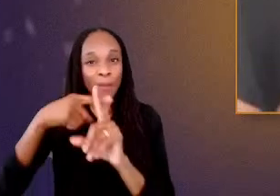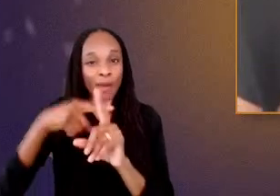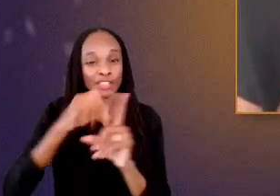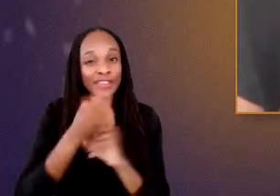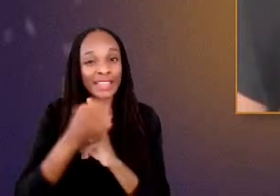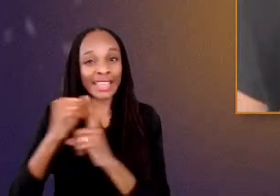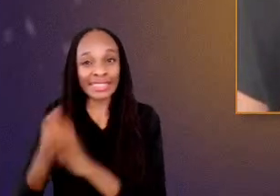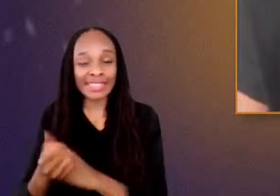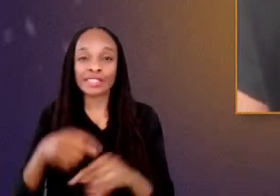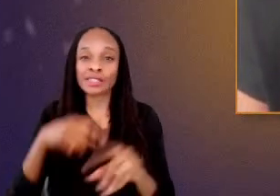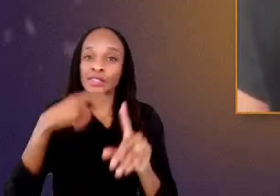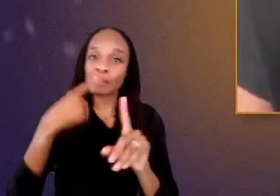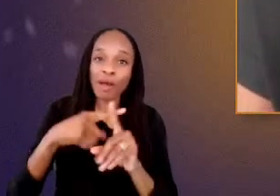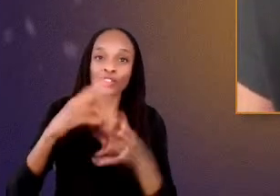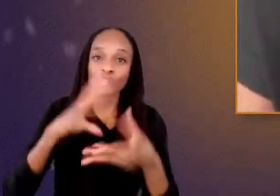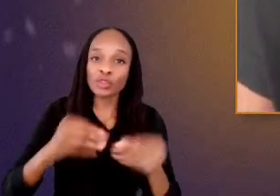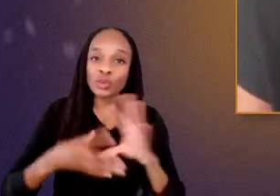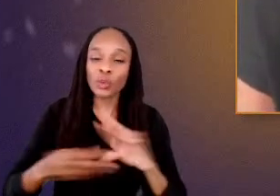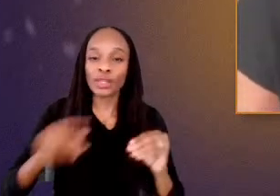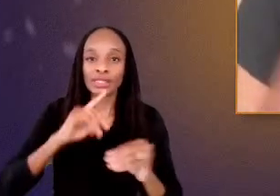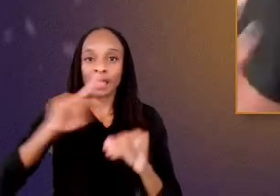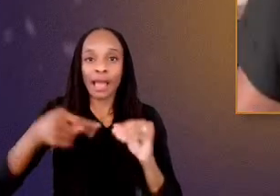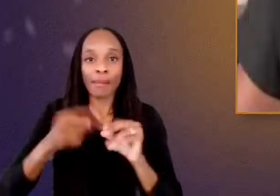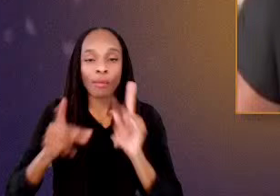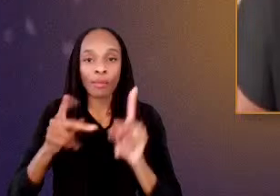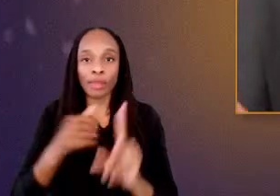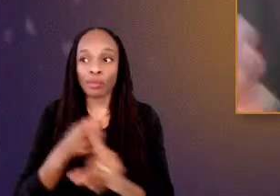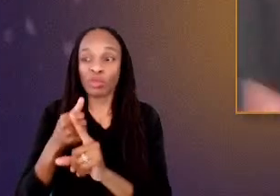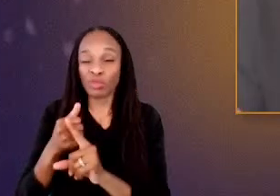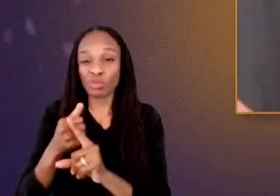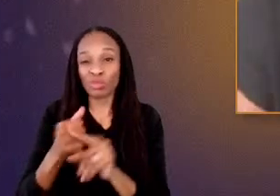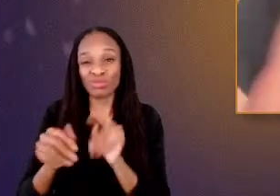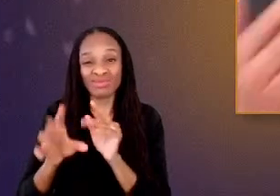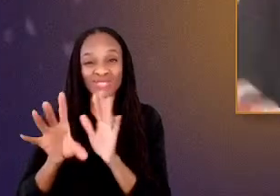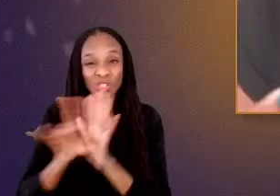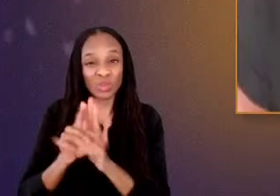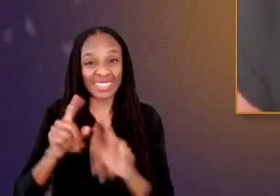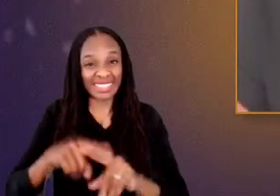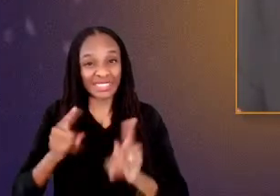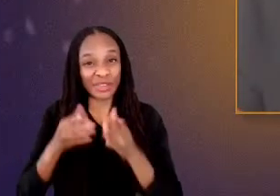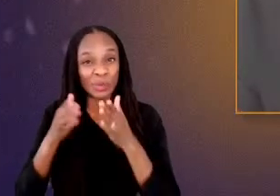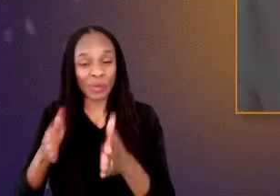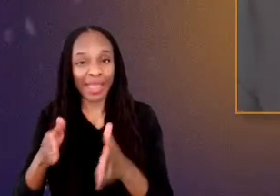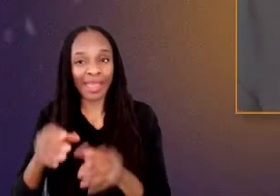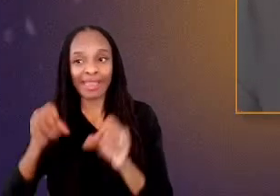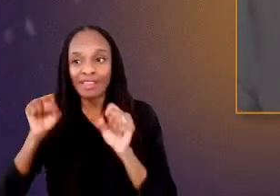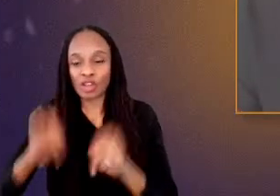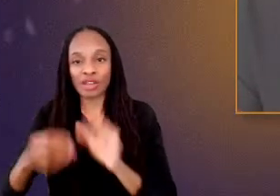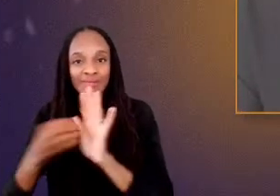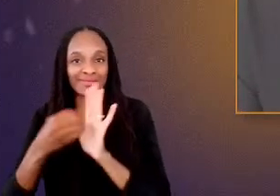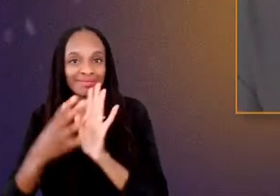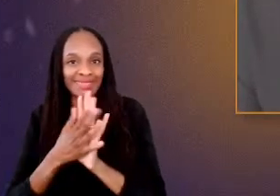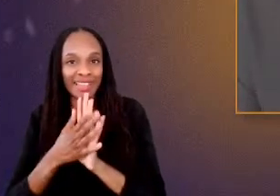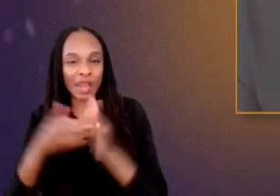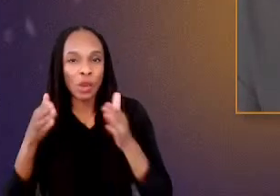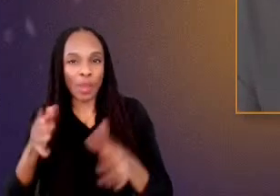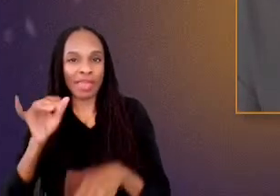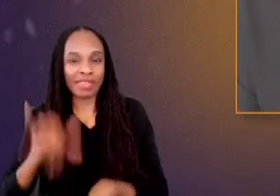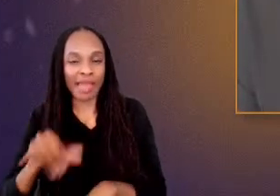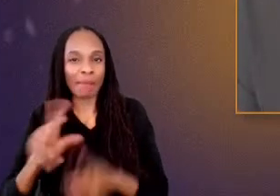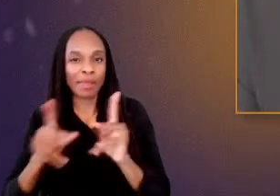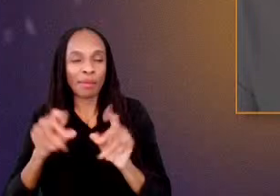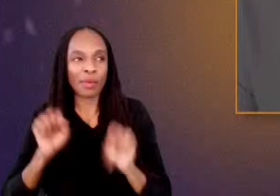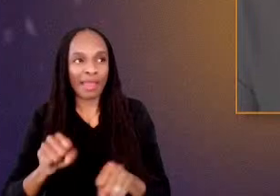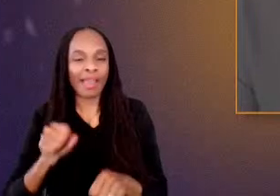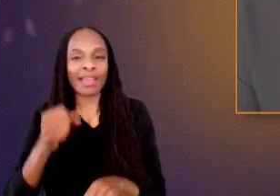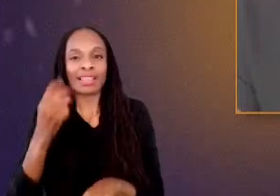and positive stories of people who have gone a different route and have been able to document it in a way that other people know that there is another